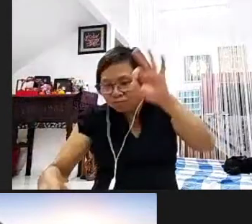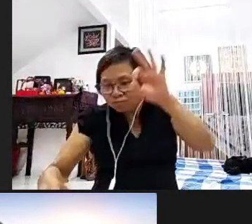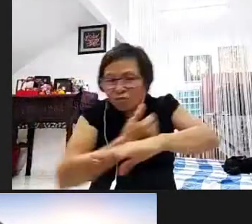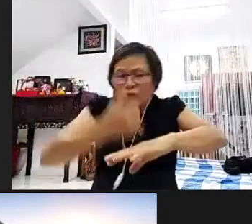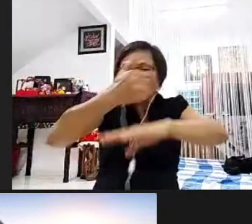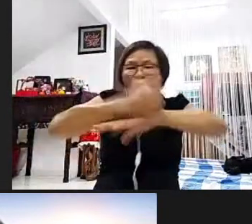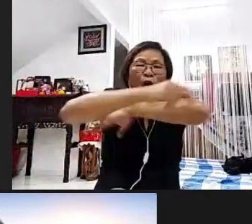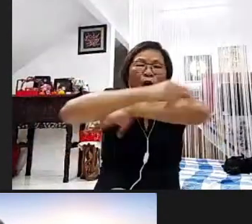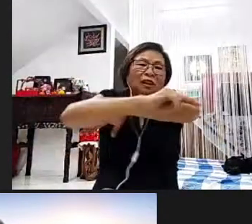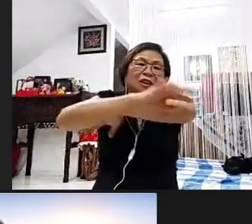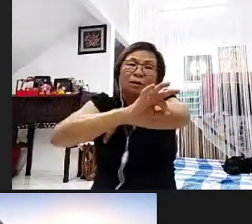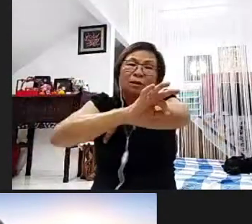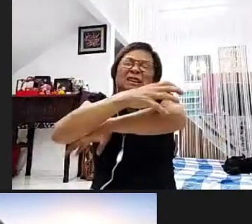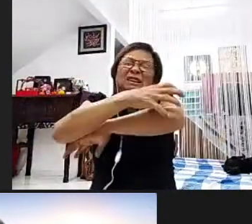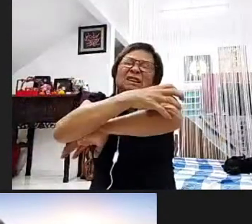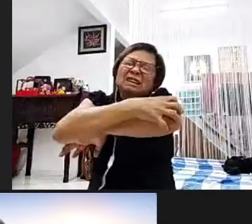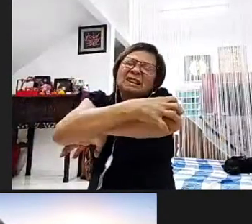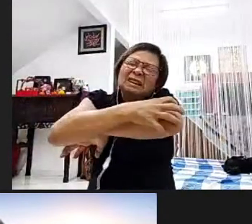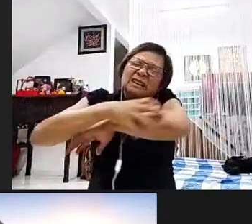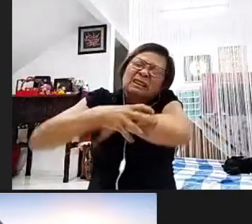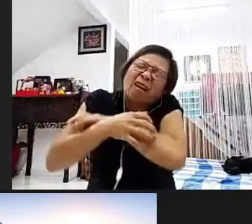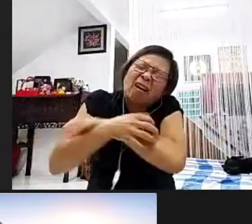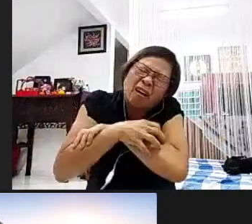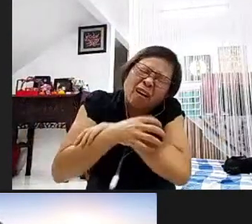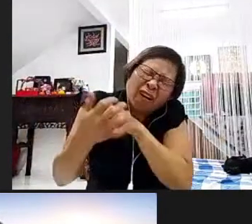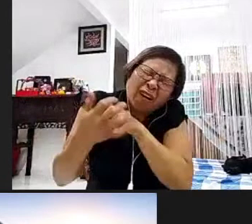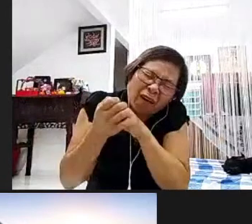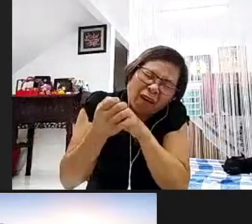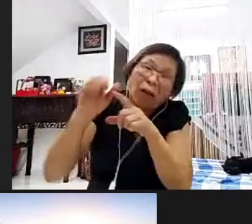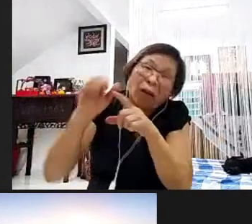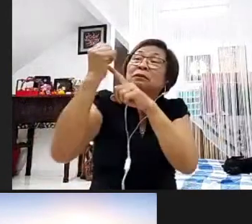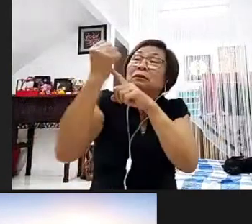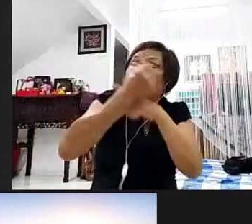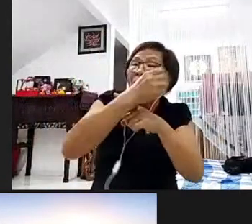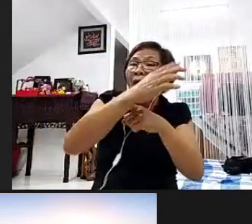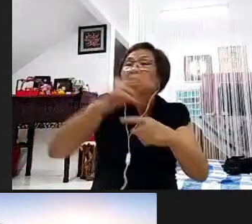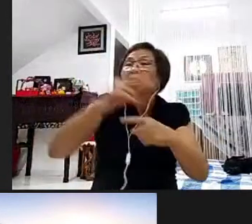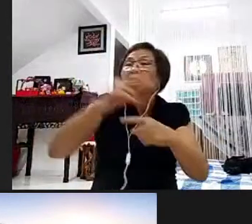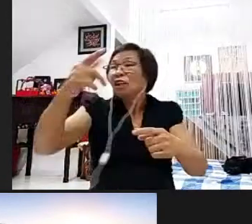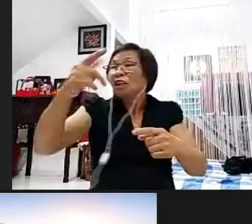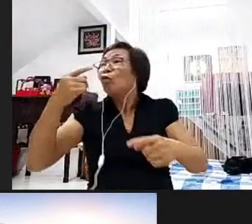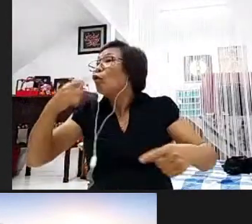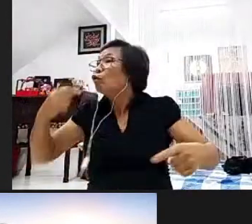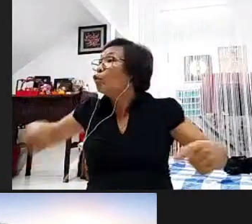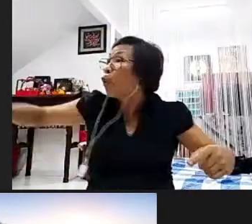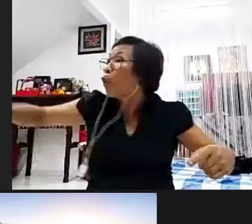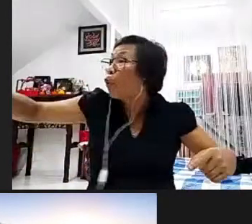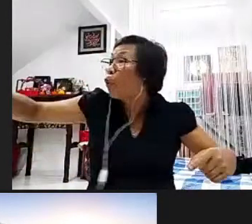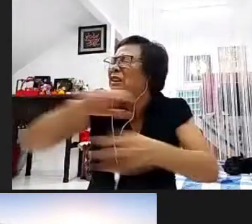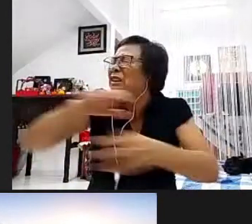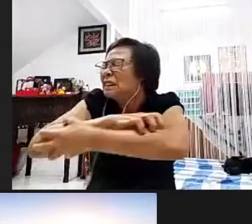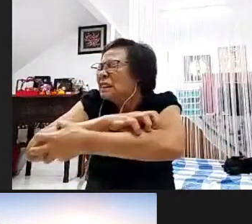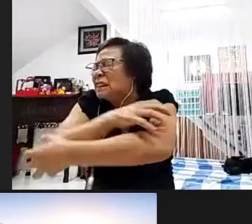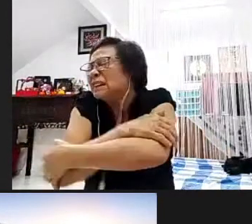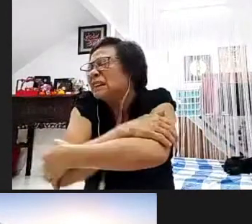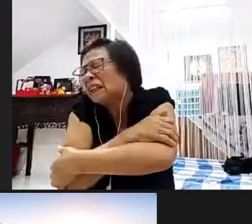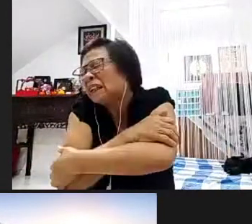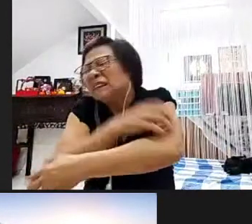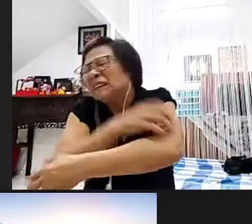Sembilan Arthritis Association, an NGO for people with arthritis in Negeri Sembilan